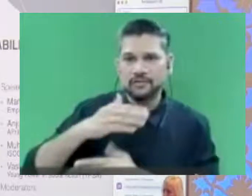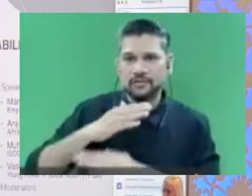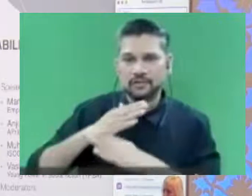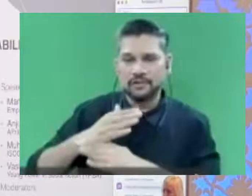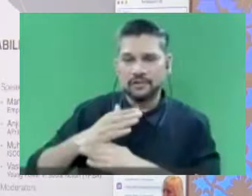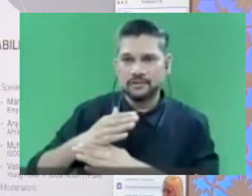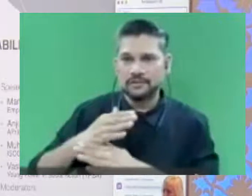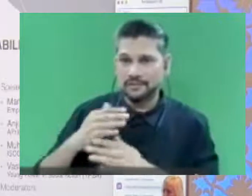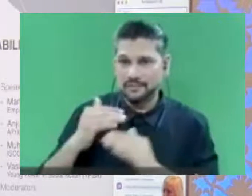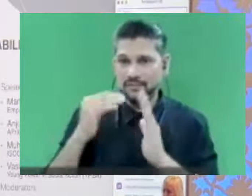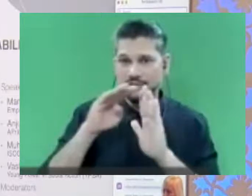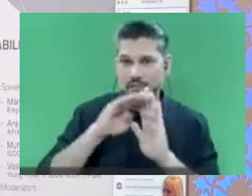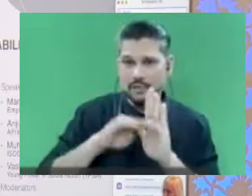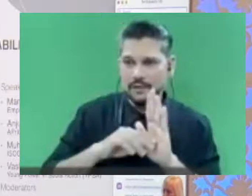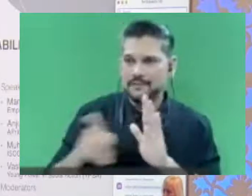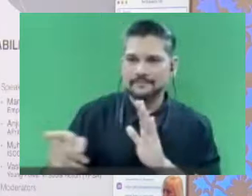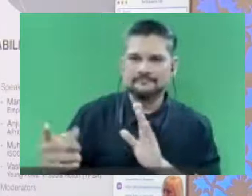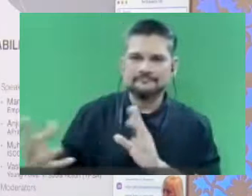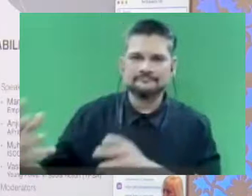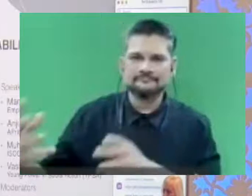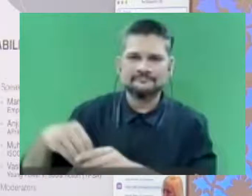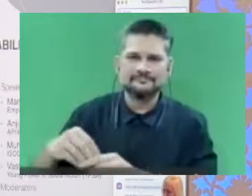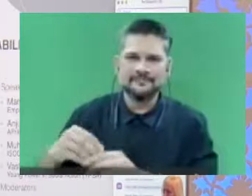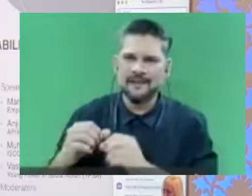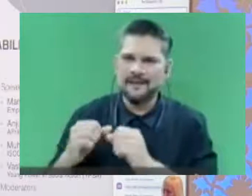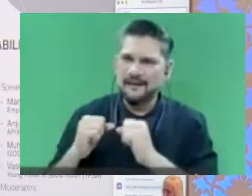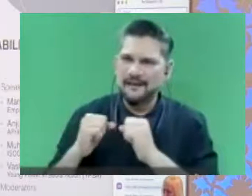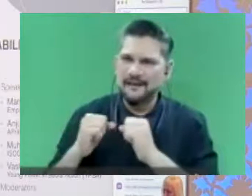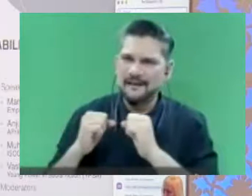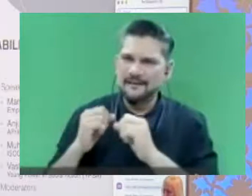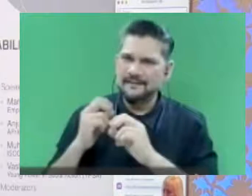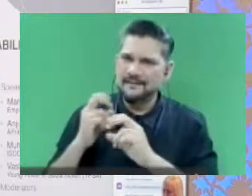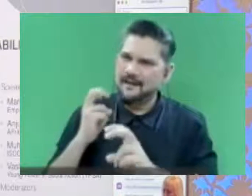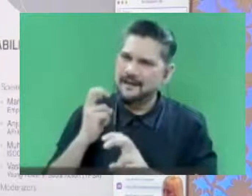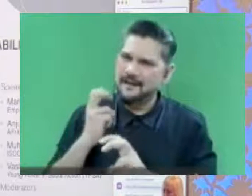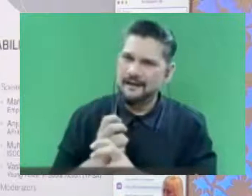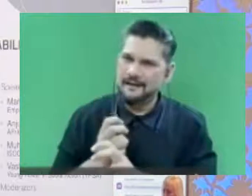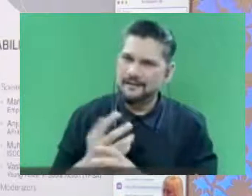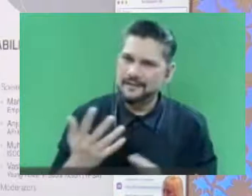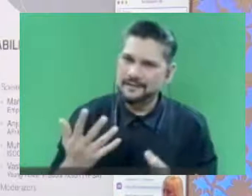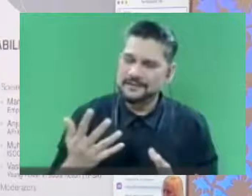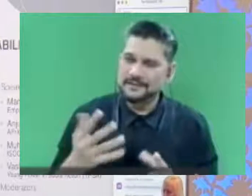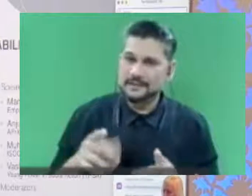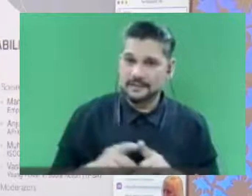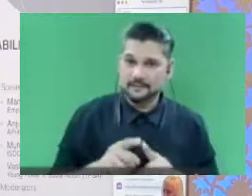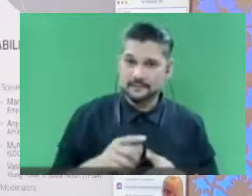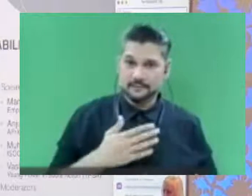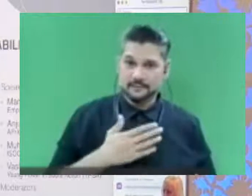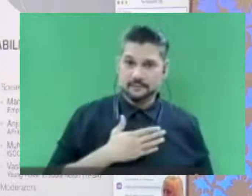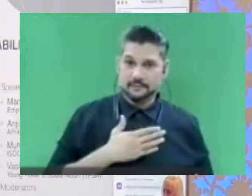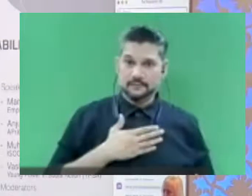sometimes quite difficult. So my NGO, we develop some